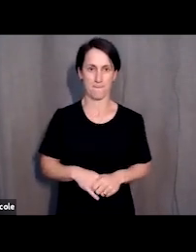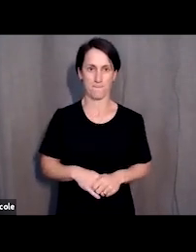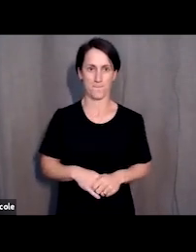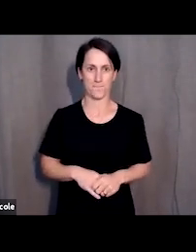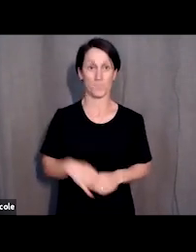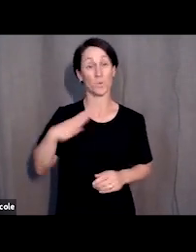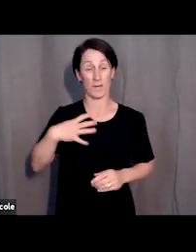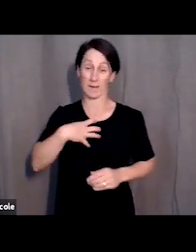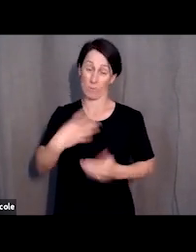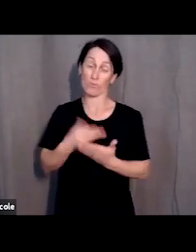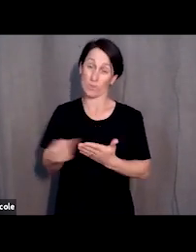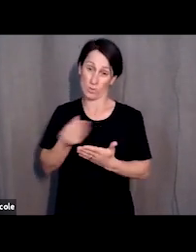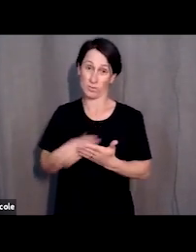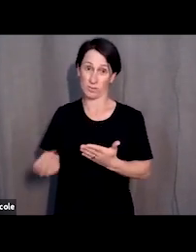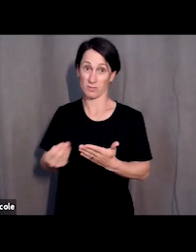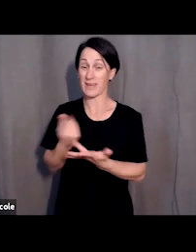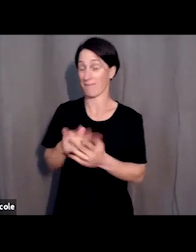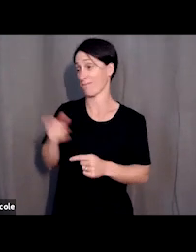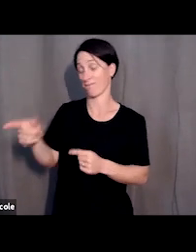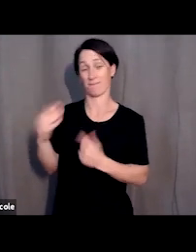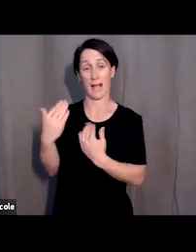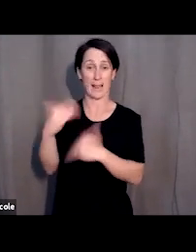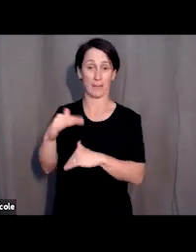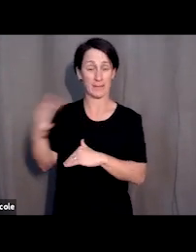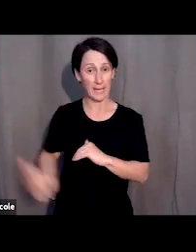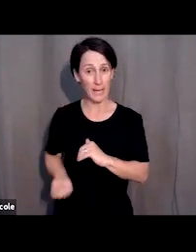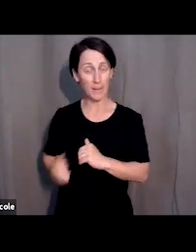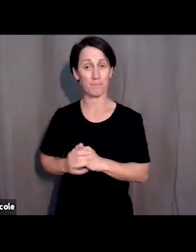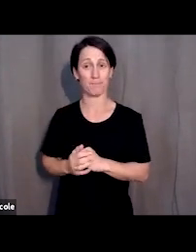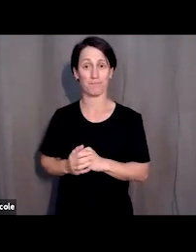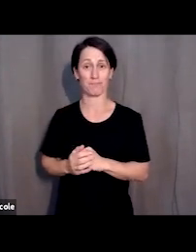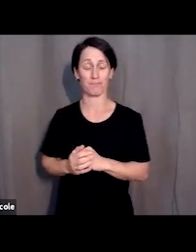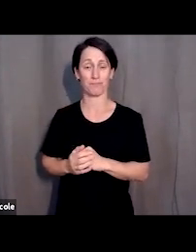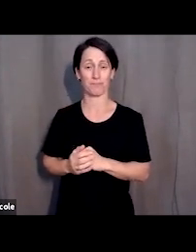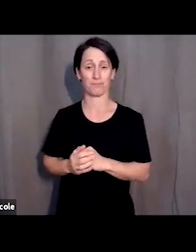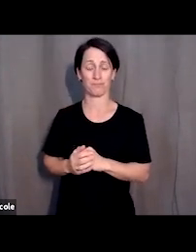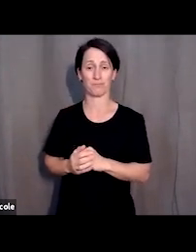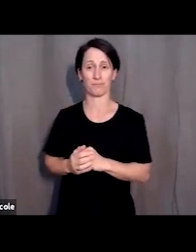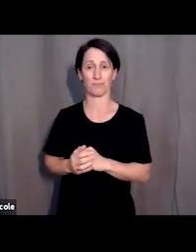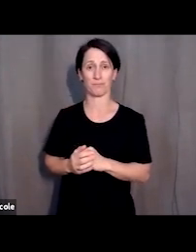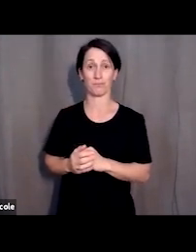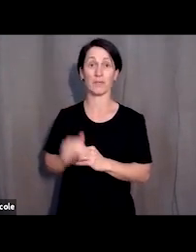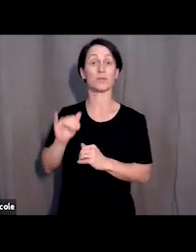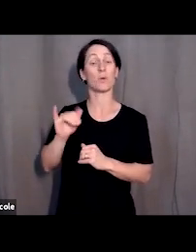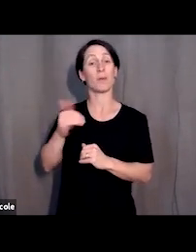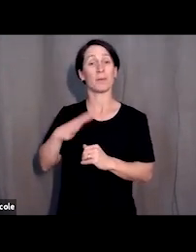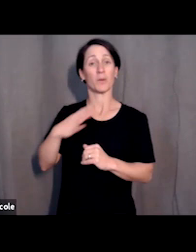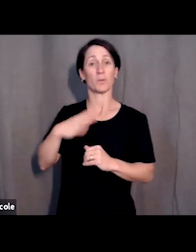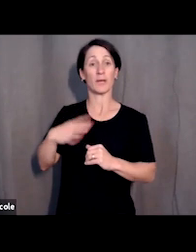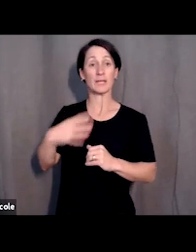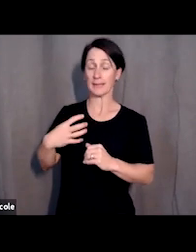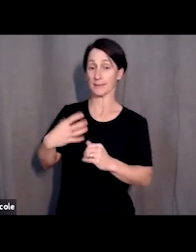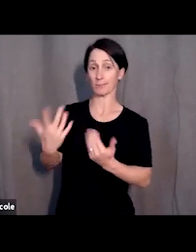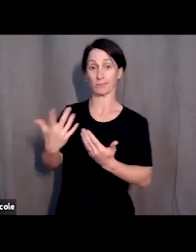Resources to assist people on limited income and like social capital, community development projects to improve people's